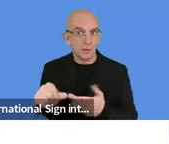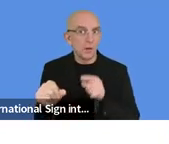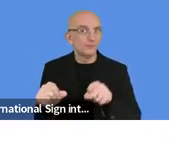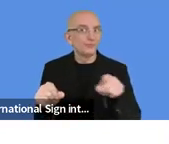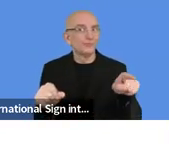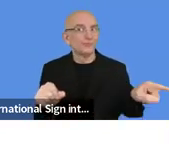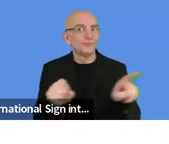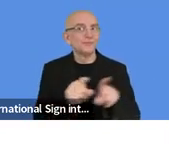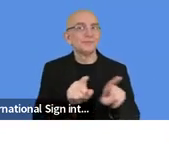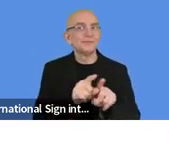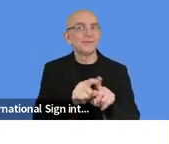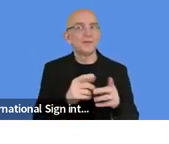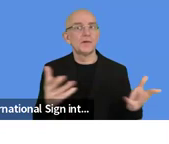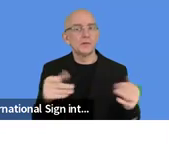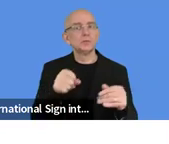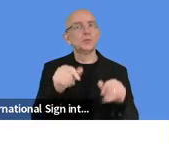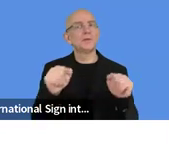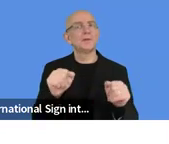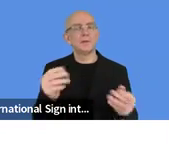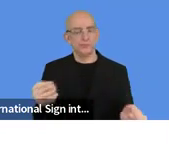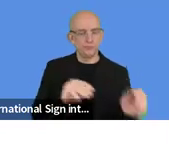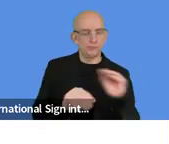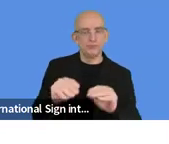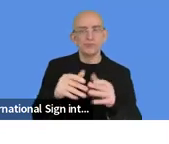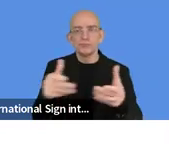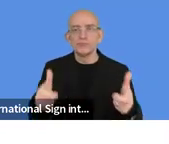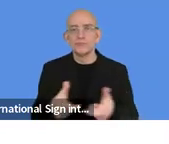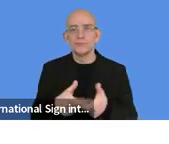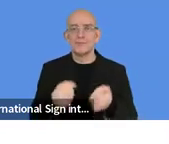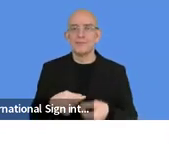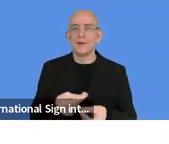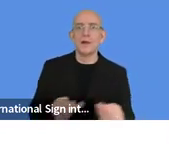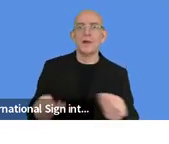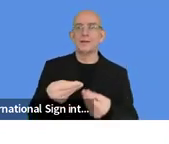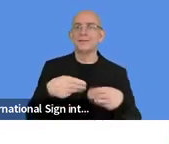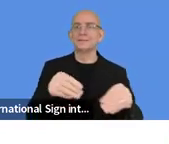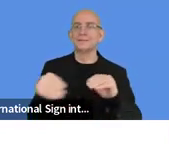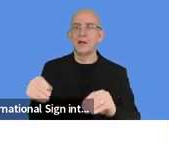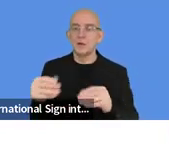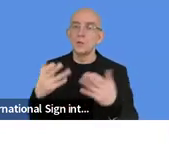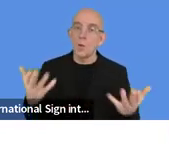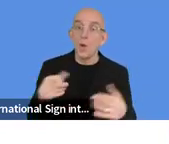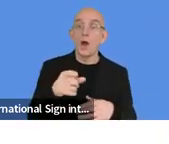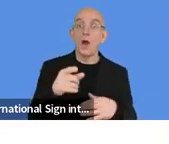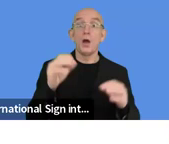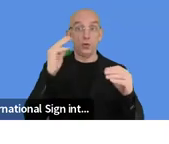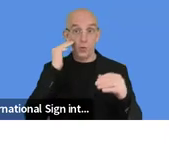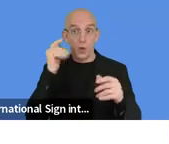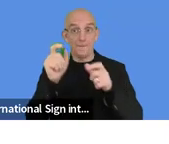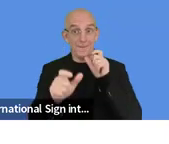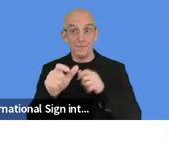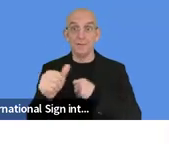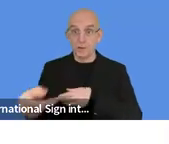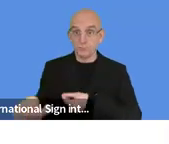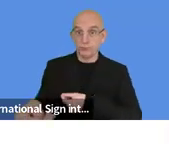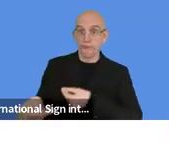it. So once you know someone's willing to exchange money, value for what you have created, also value, then